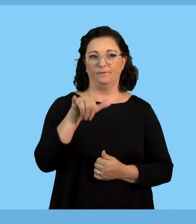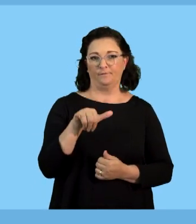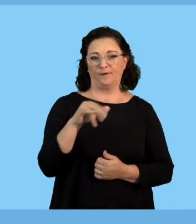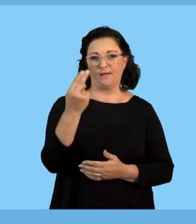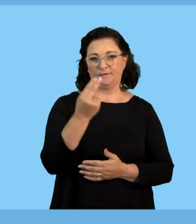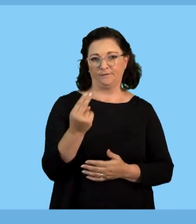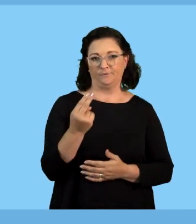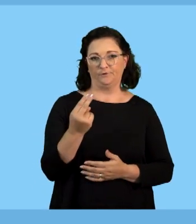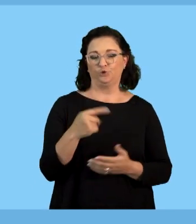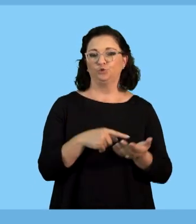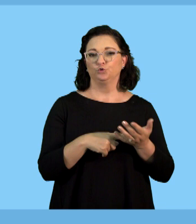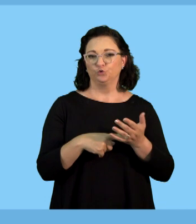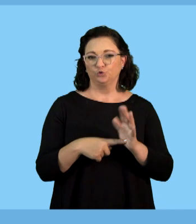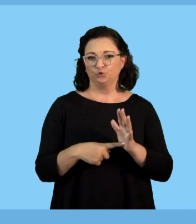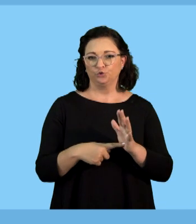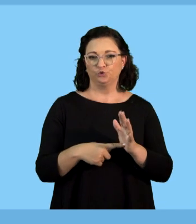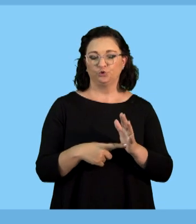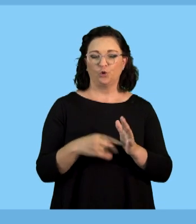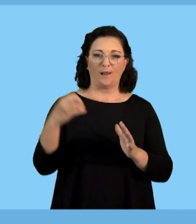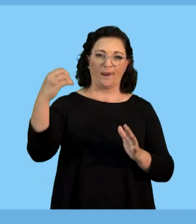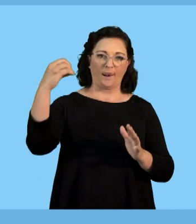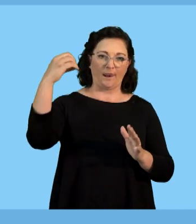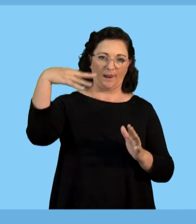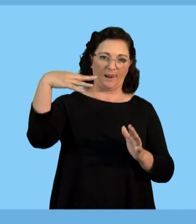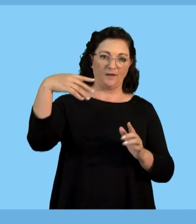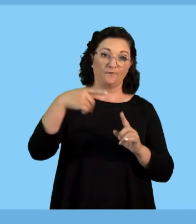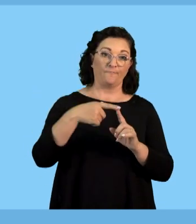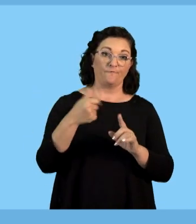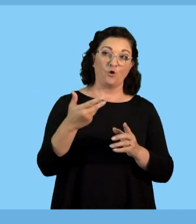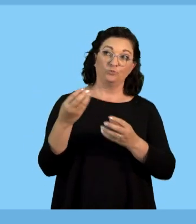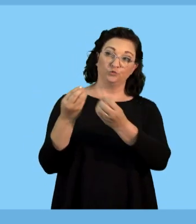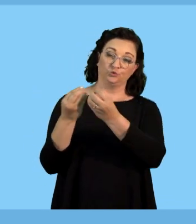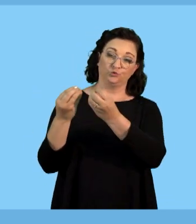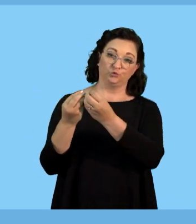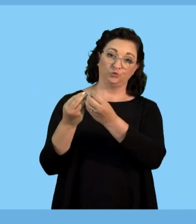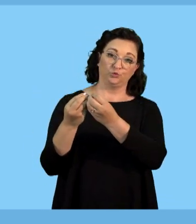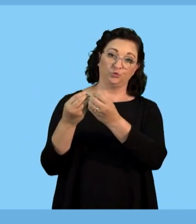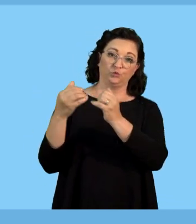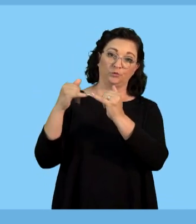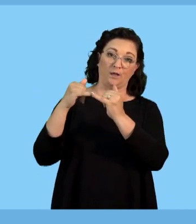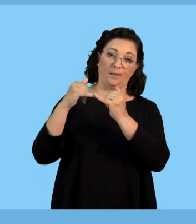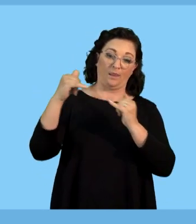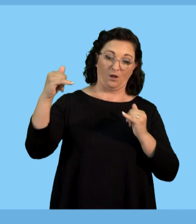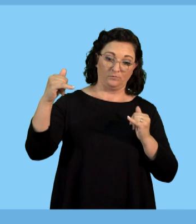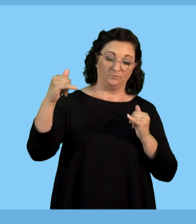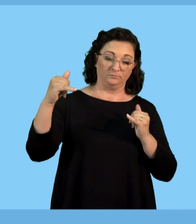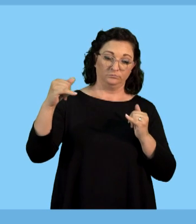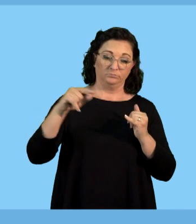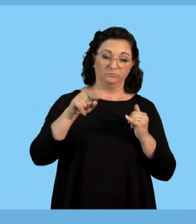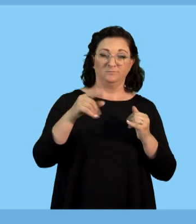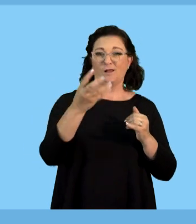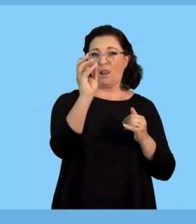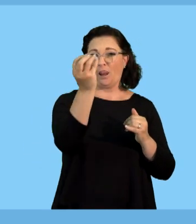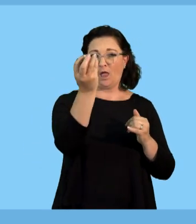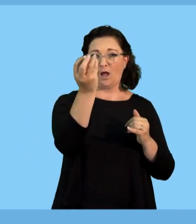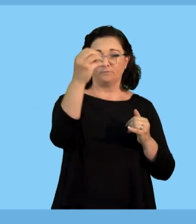is a drawing that shows the path of light. So the path of light starting from the source being a luminous object, and we said that that can